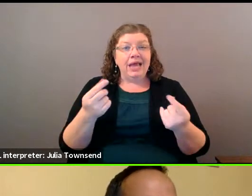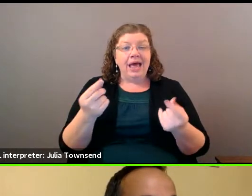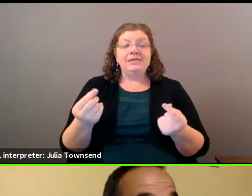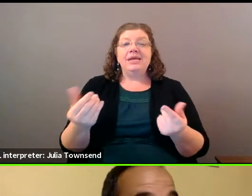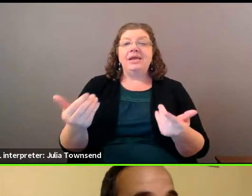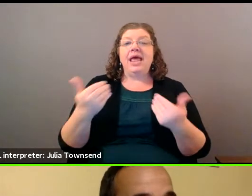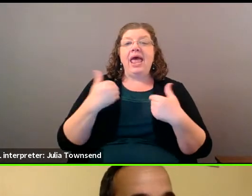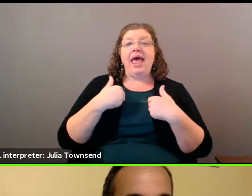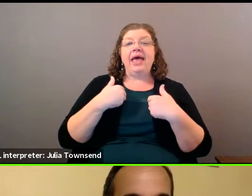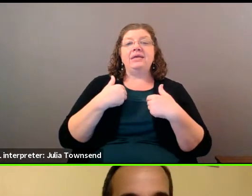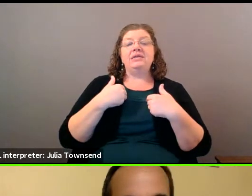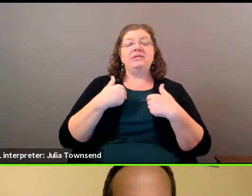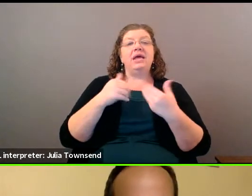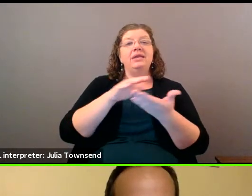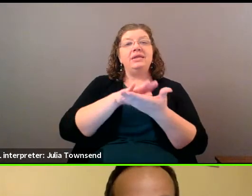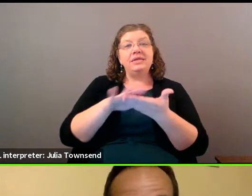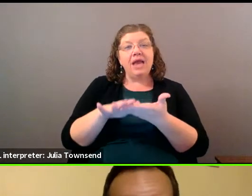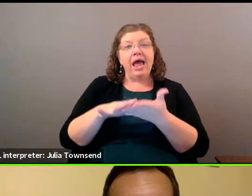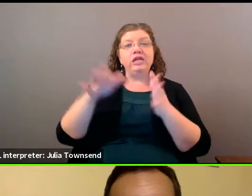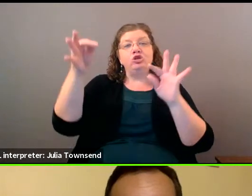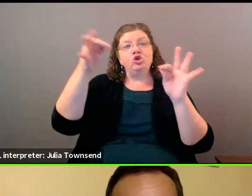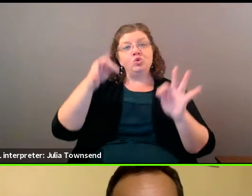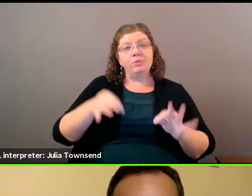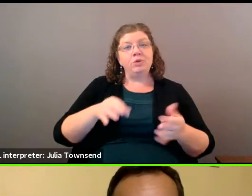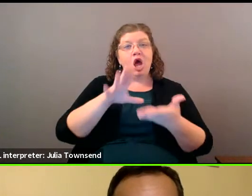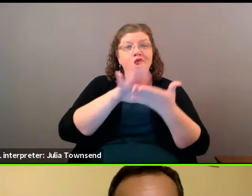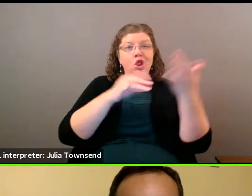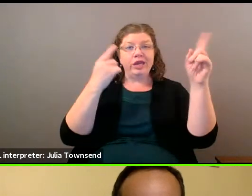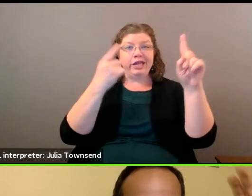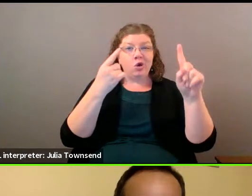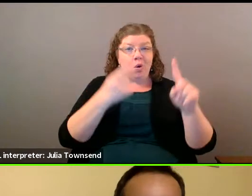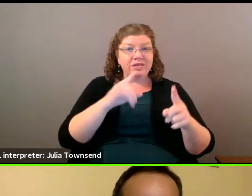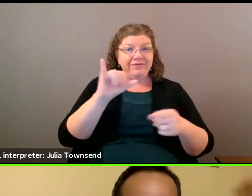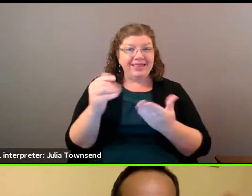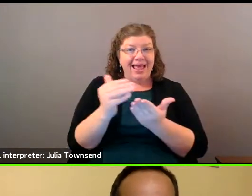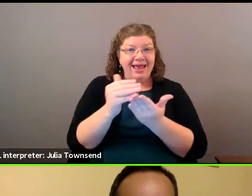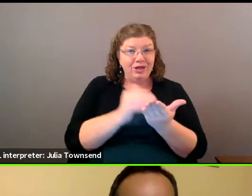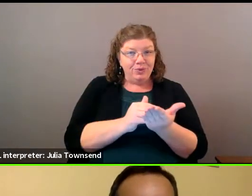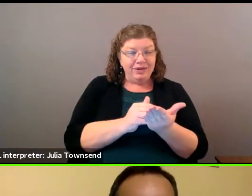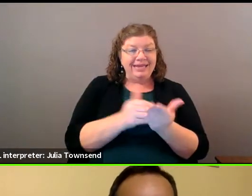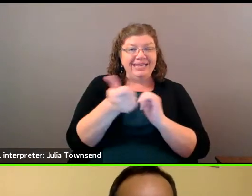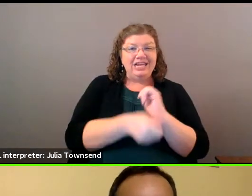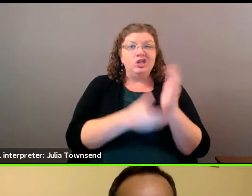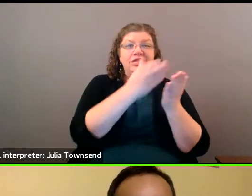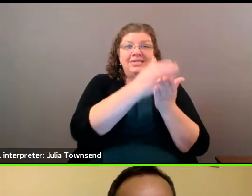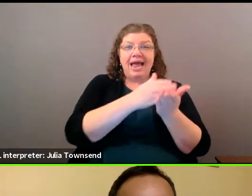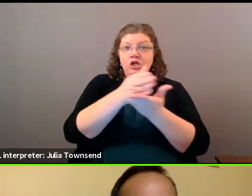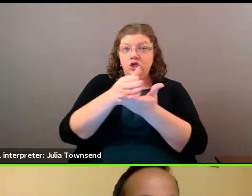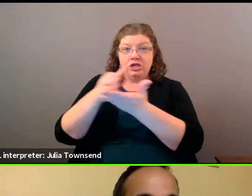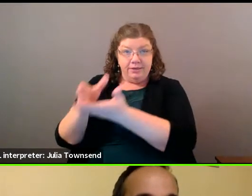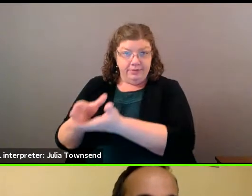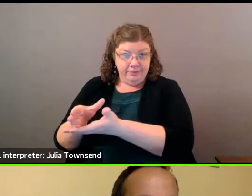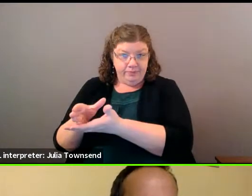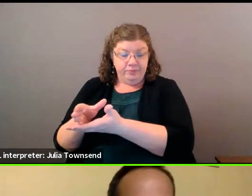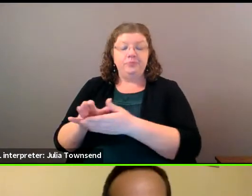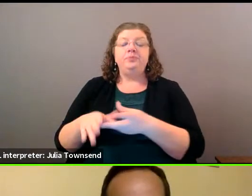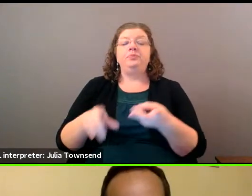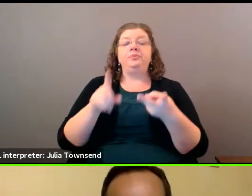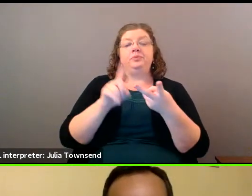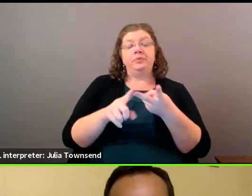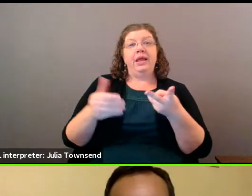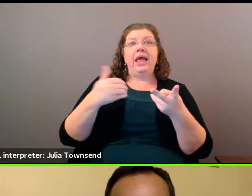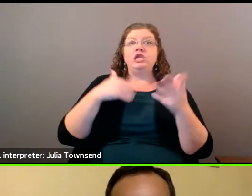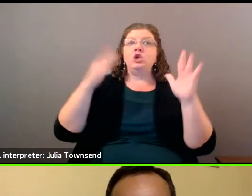a nice description of the learning goals for that unit section by section. It has